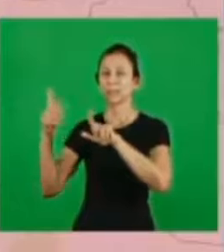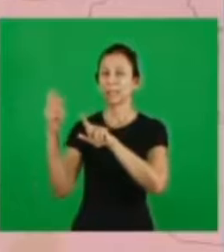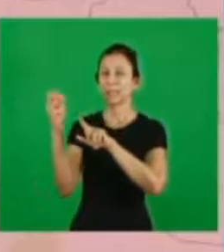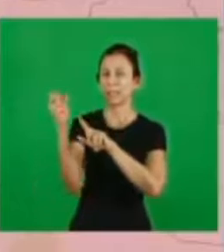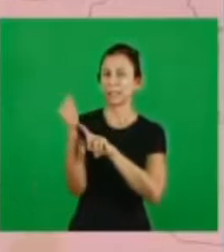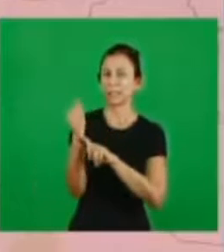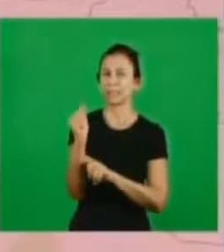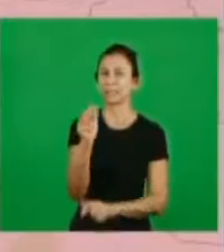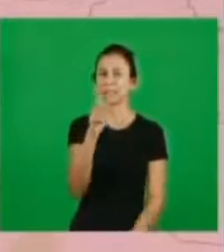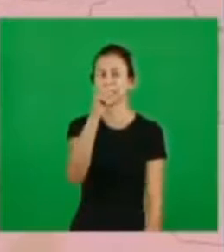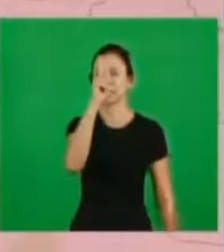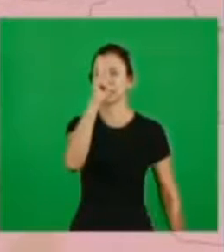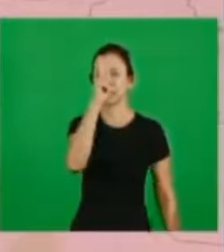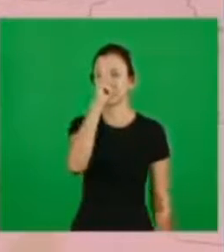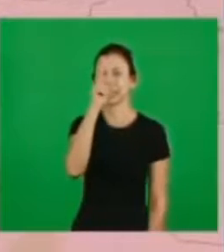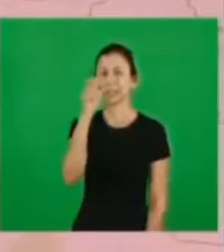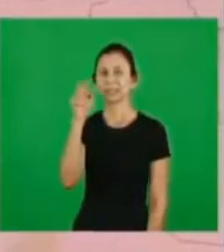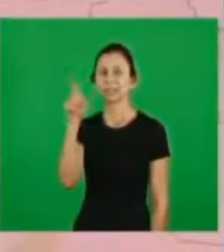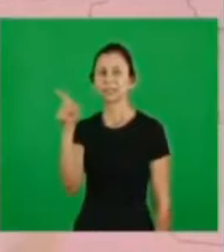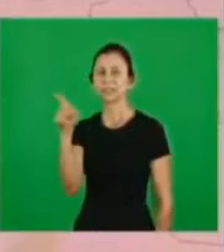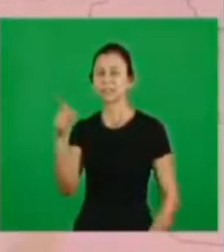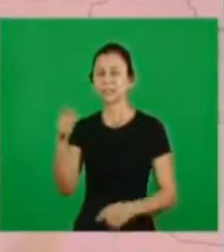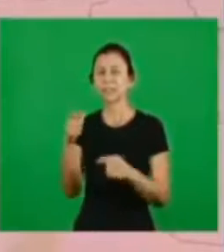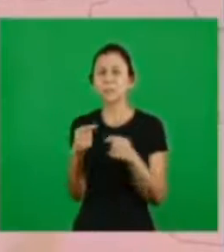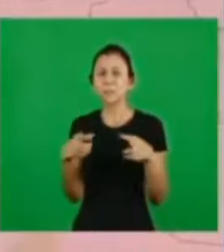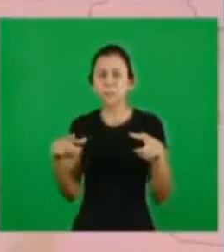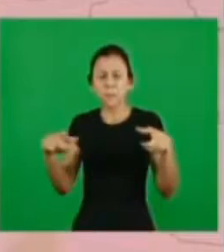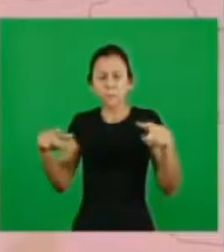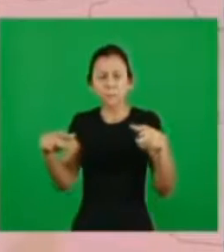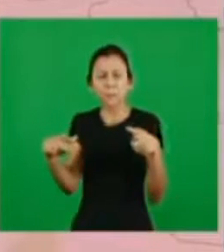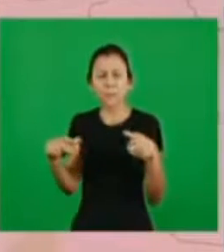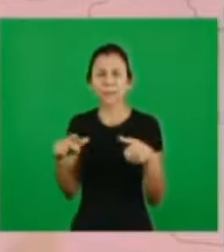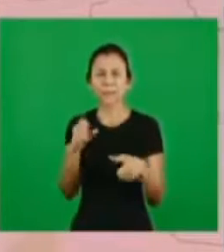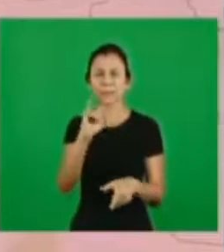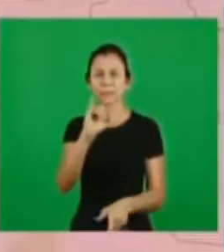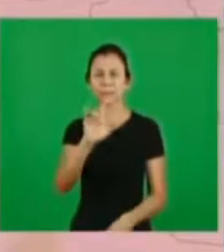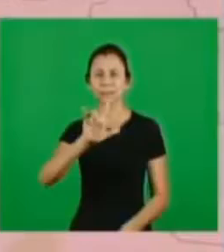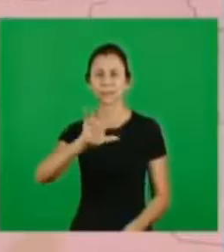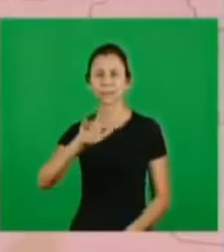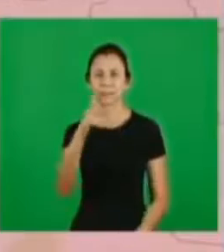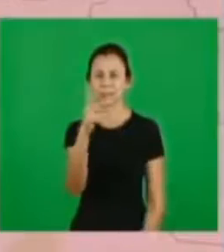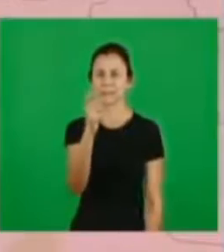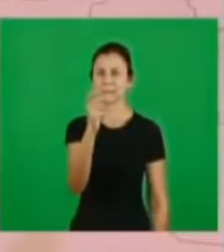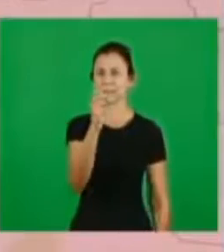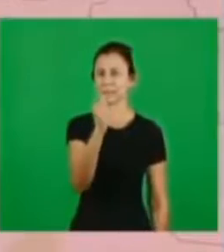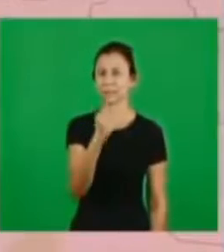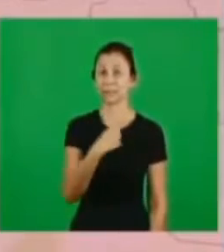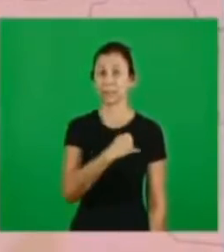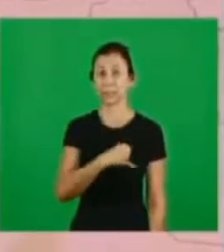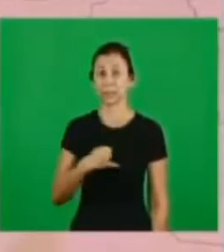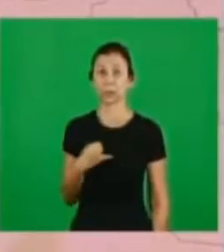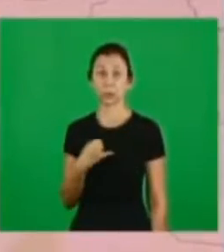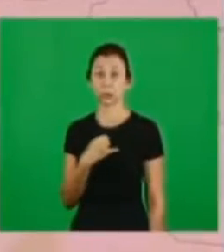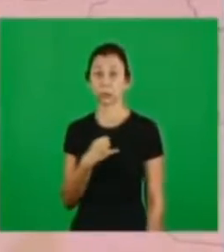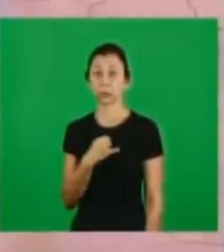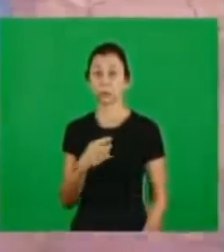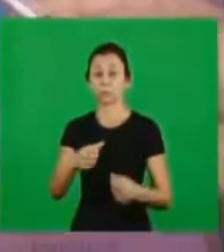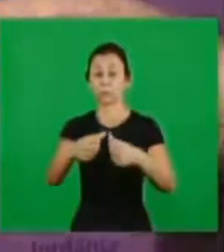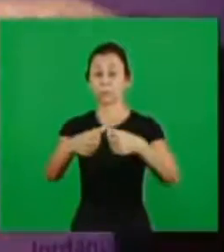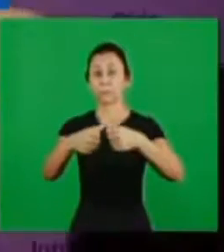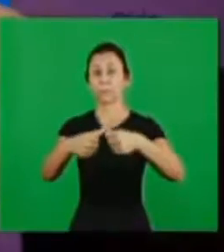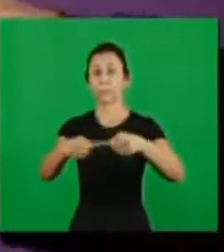Greece. So there was a small island in which John was